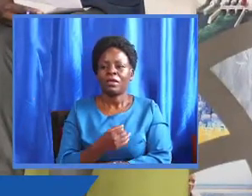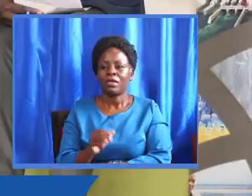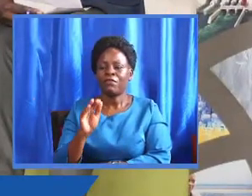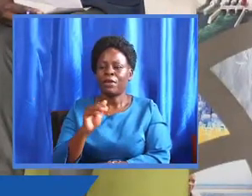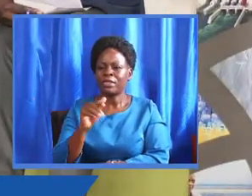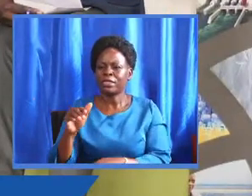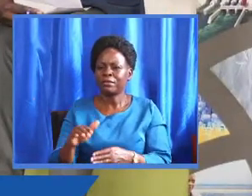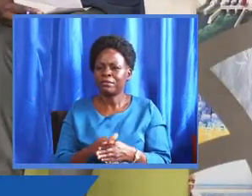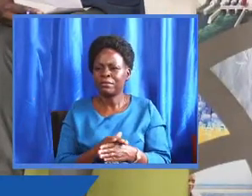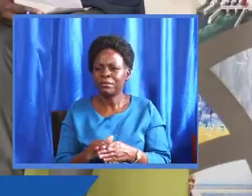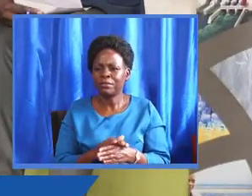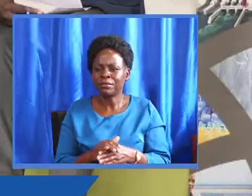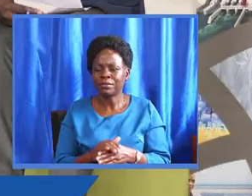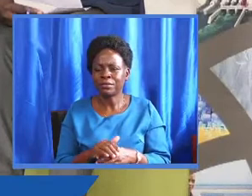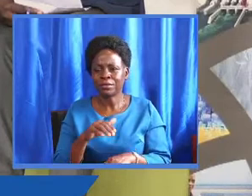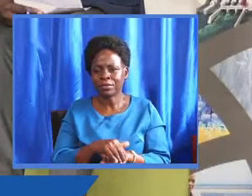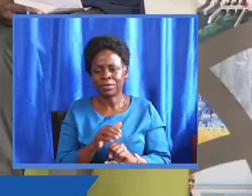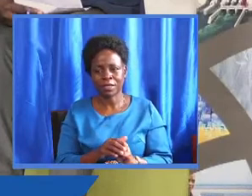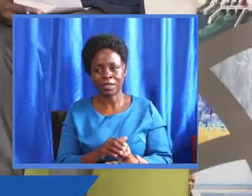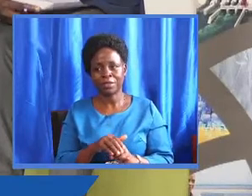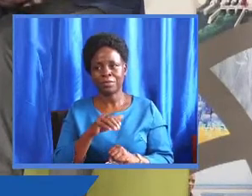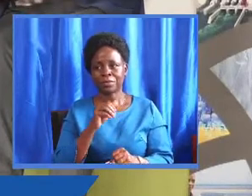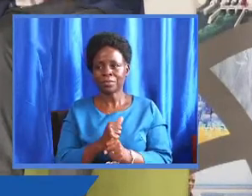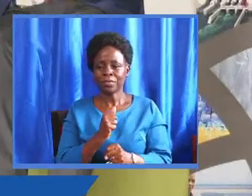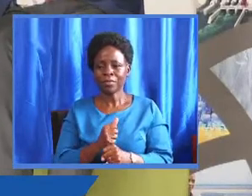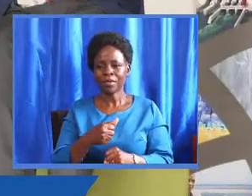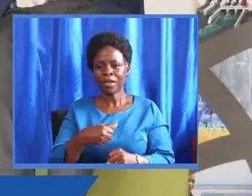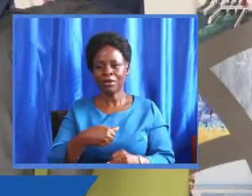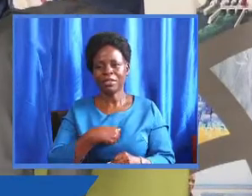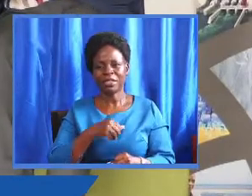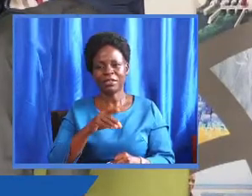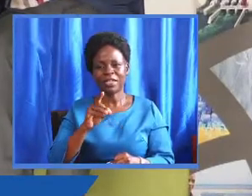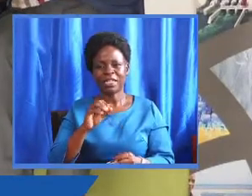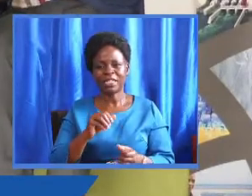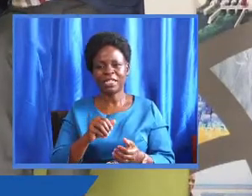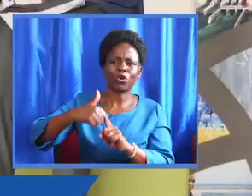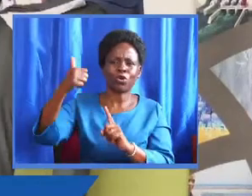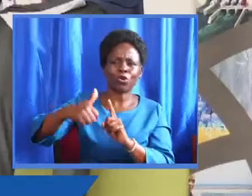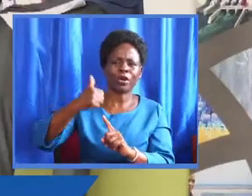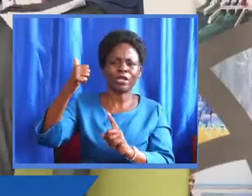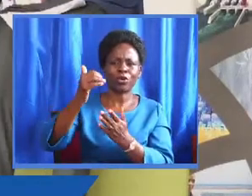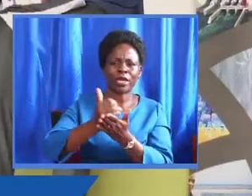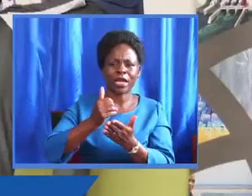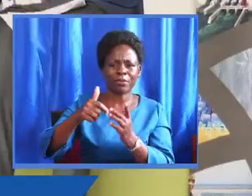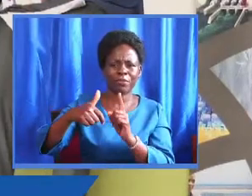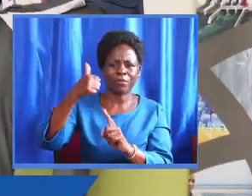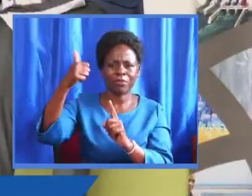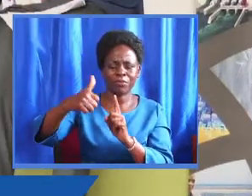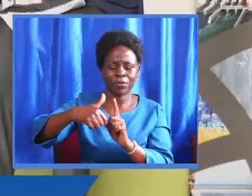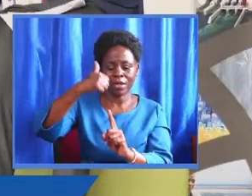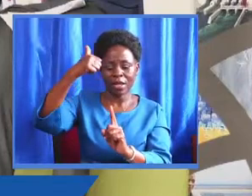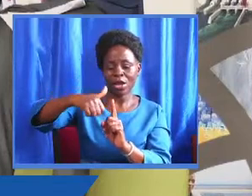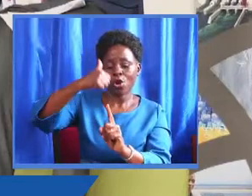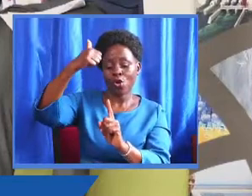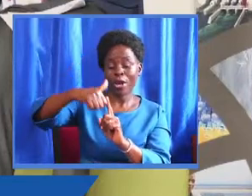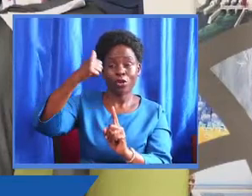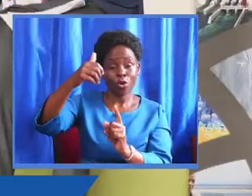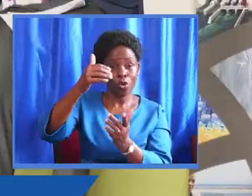running a business, actually we are making ourselves, we are doing ourselves a disservice by not even registering for VAT. Rental